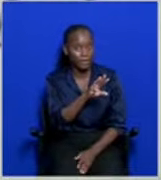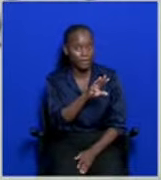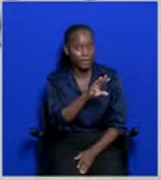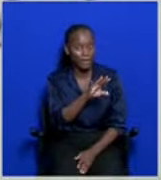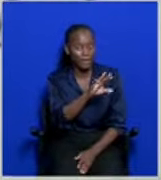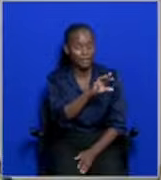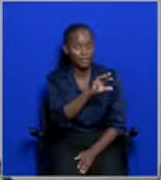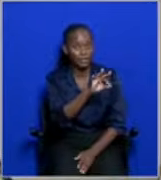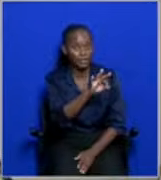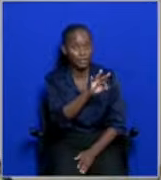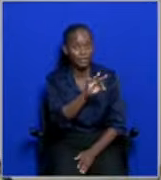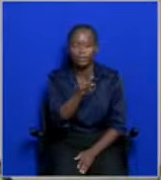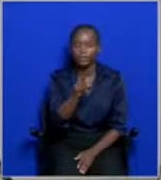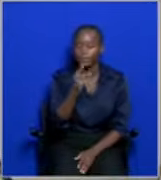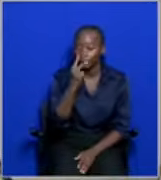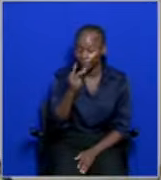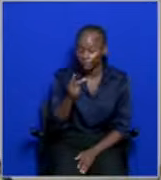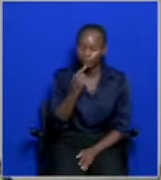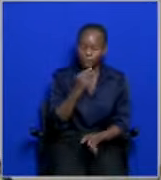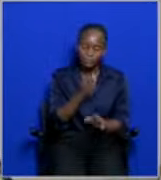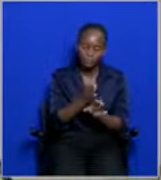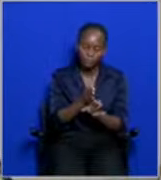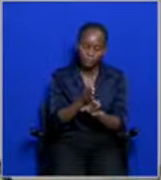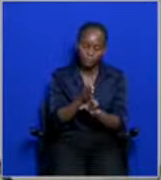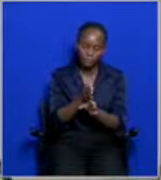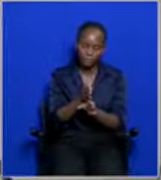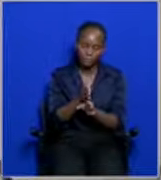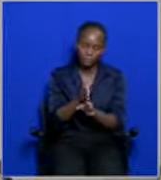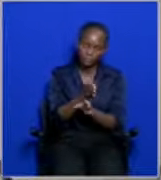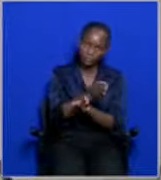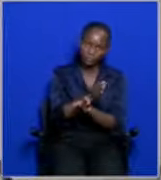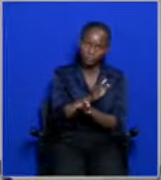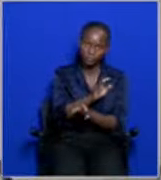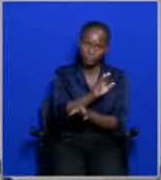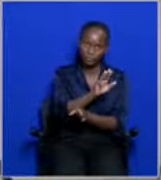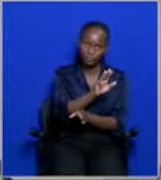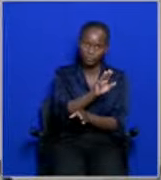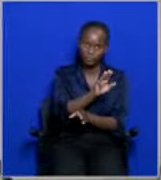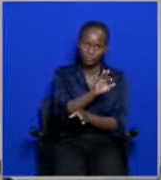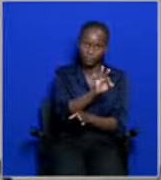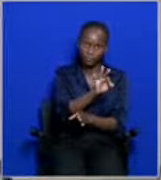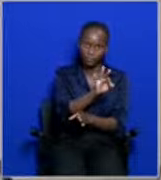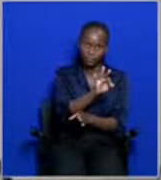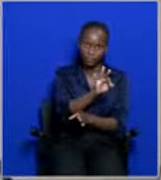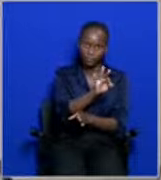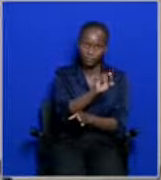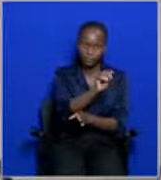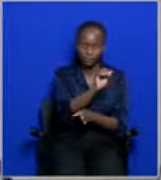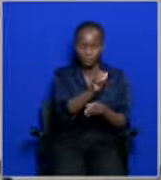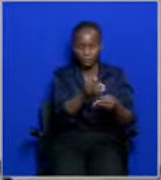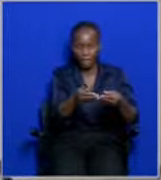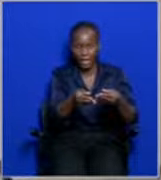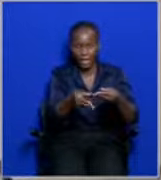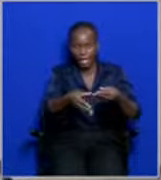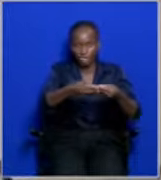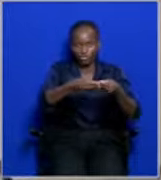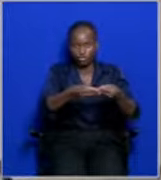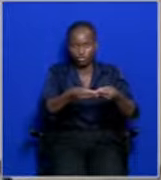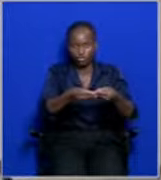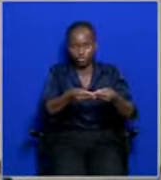is, and onto that page, a flag is attached. Do you see that? A